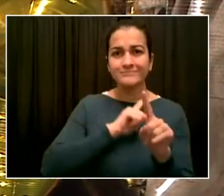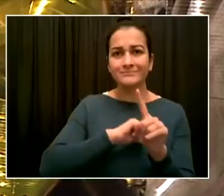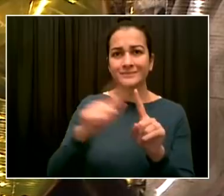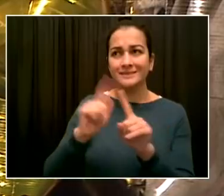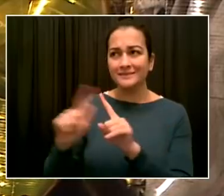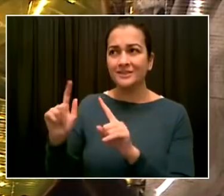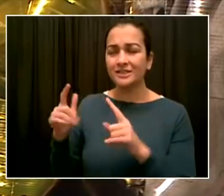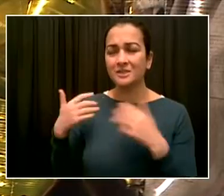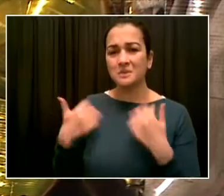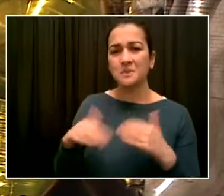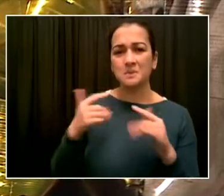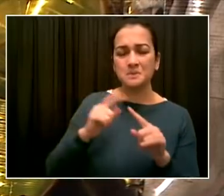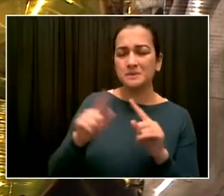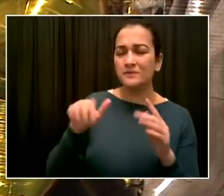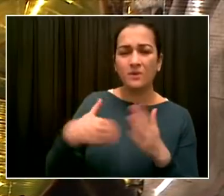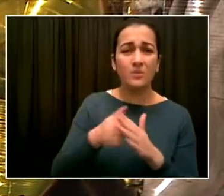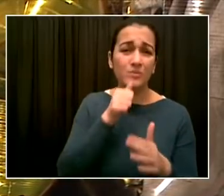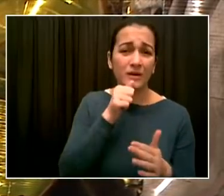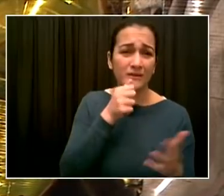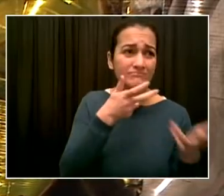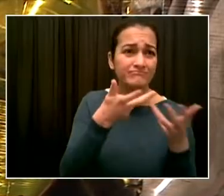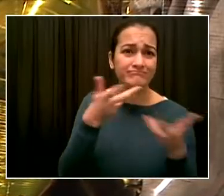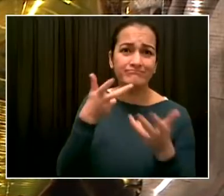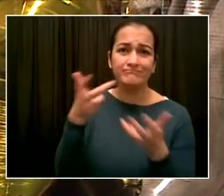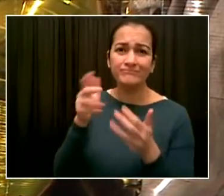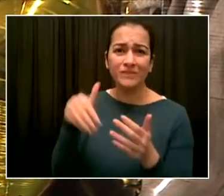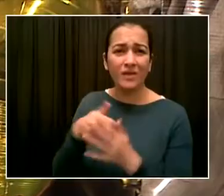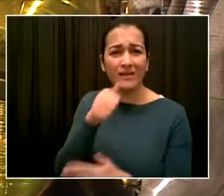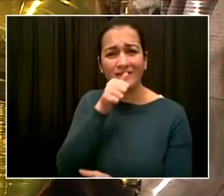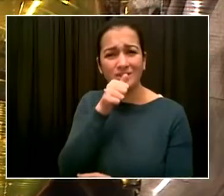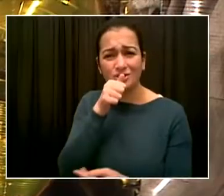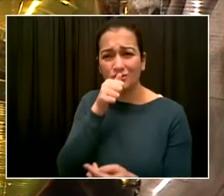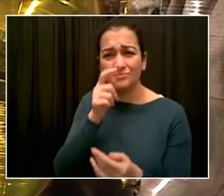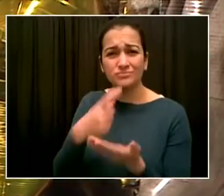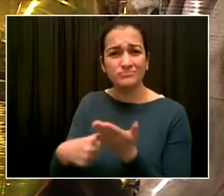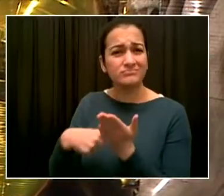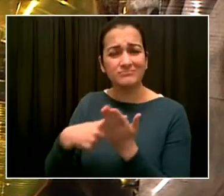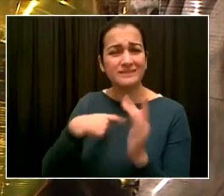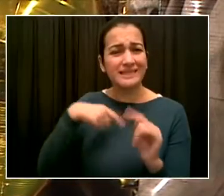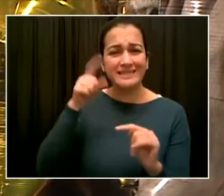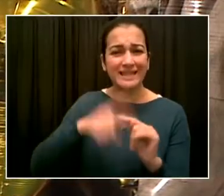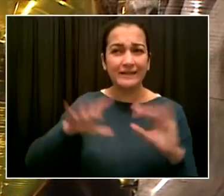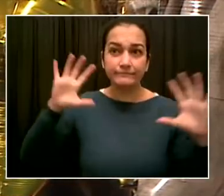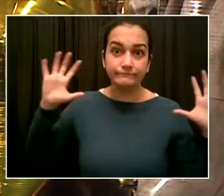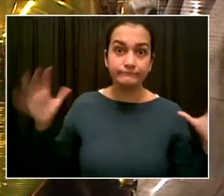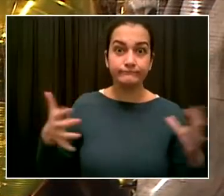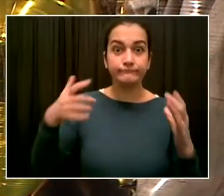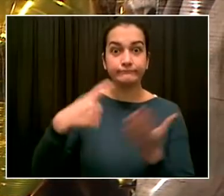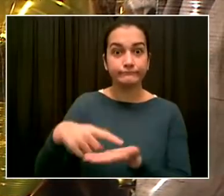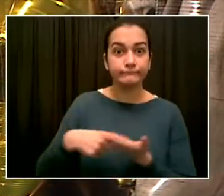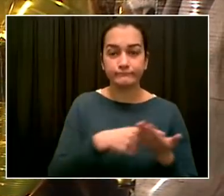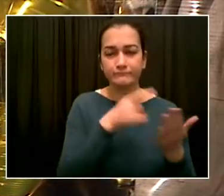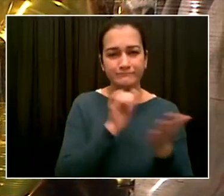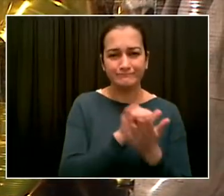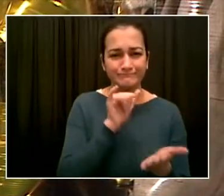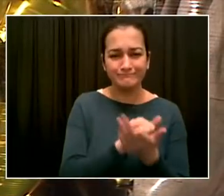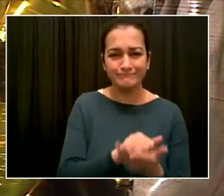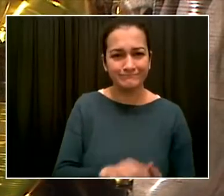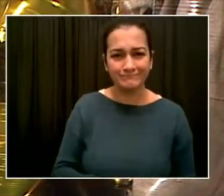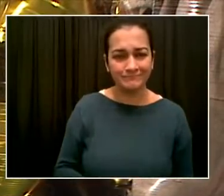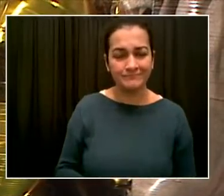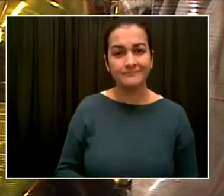they could not embrace a mandate even if they believed it had value, even if they believed everyone should get